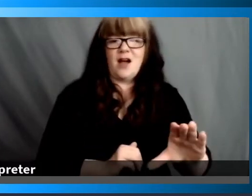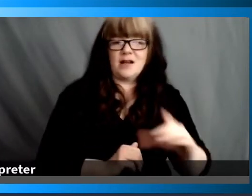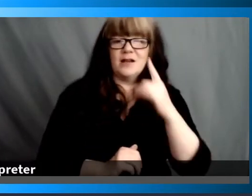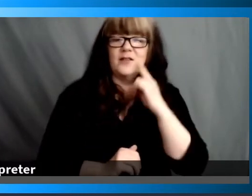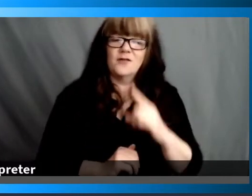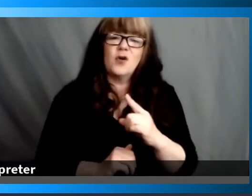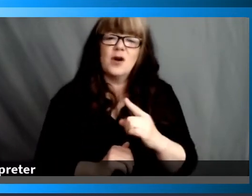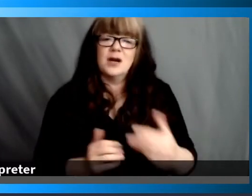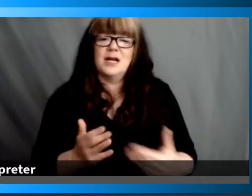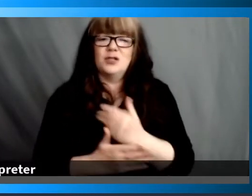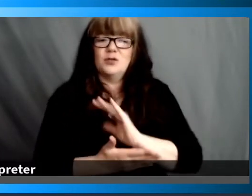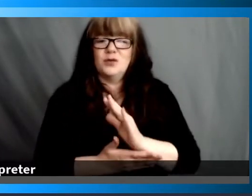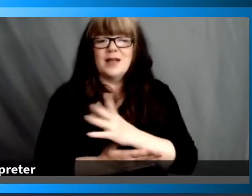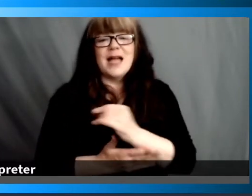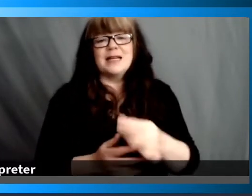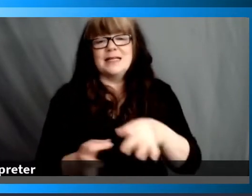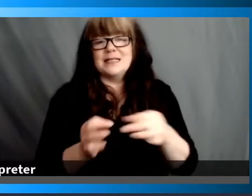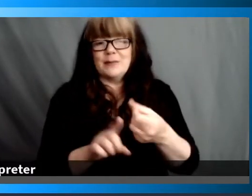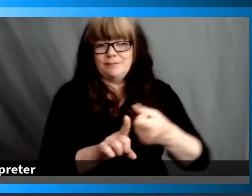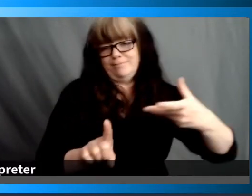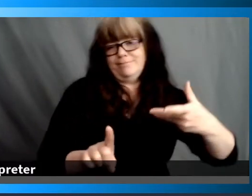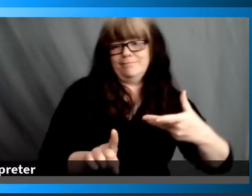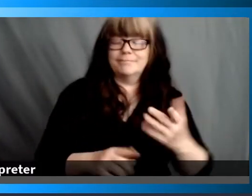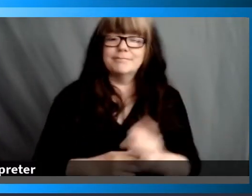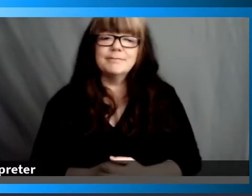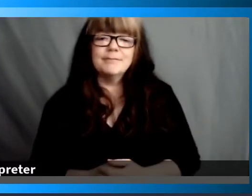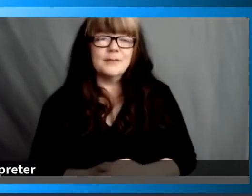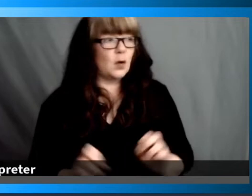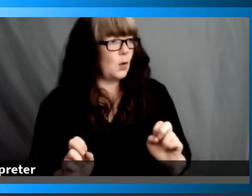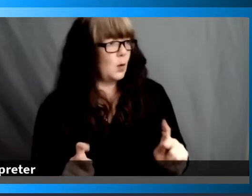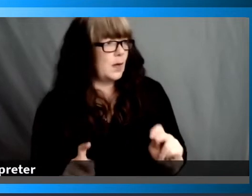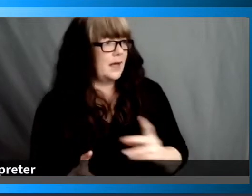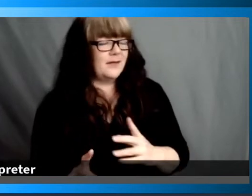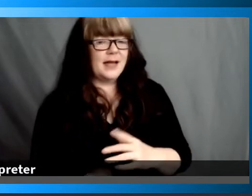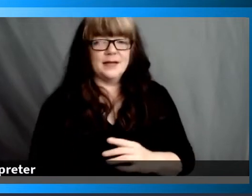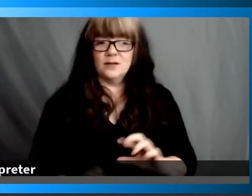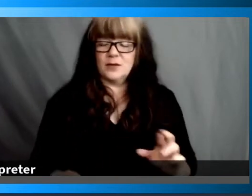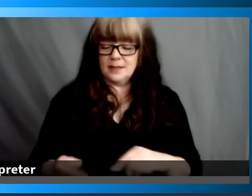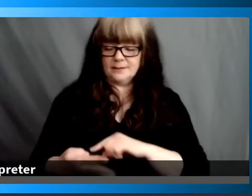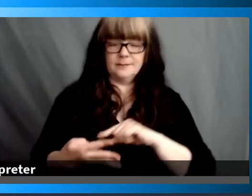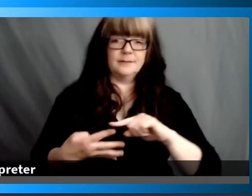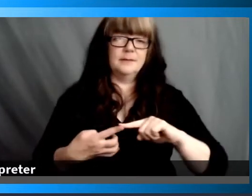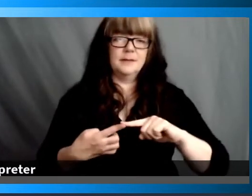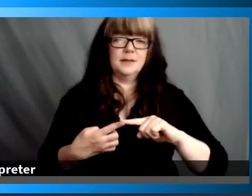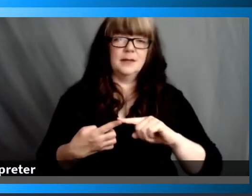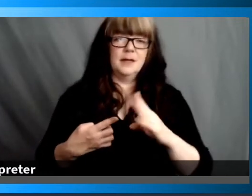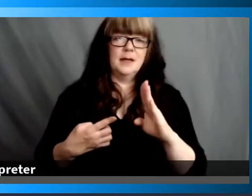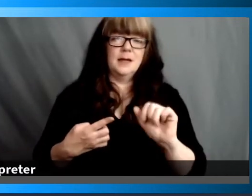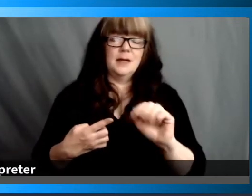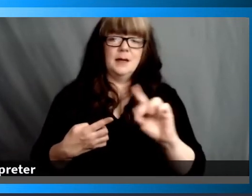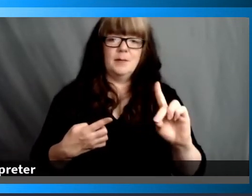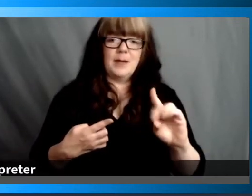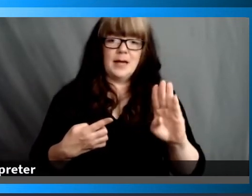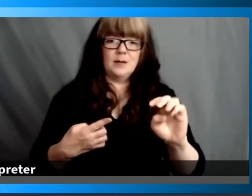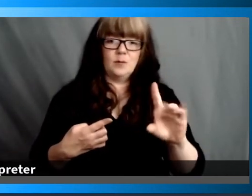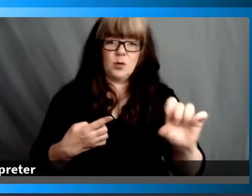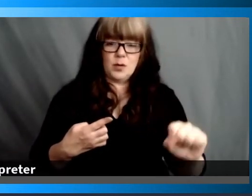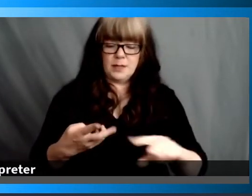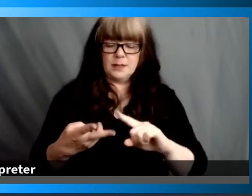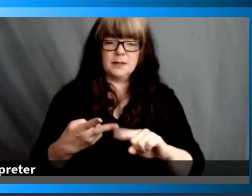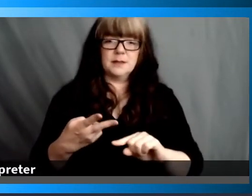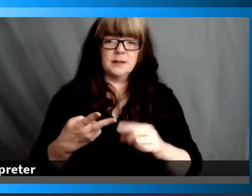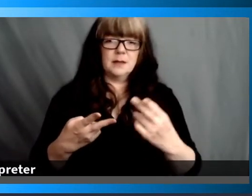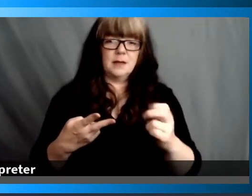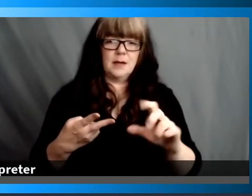remake of. And tell me why. Oh, okay. You ready? Okay. Bad Boys, Hot